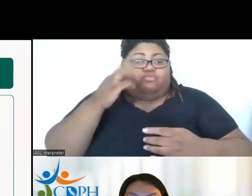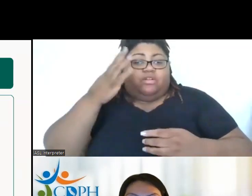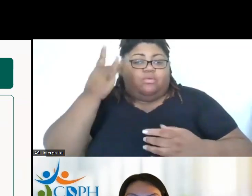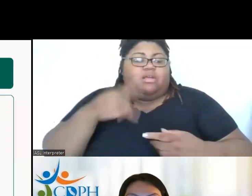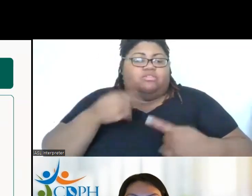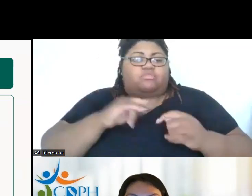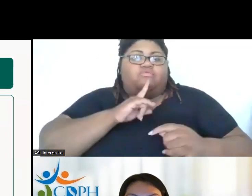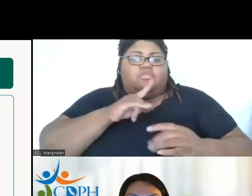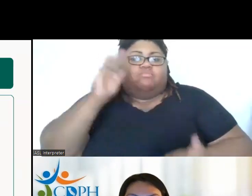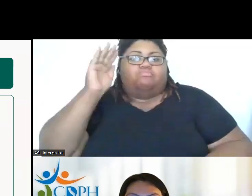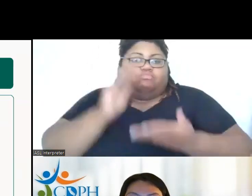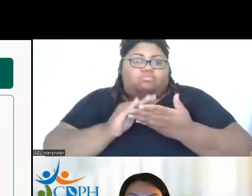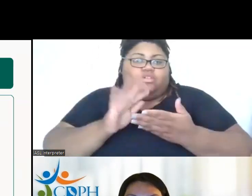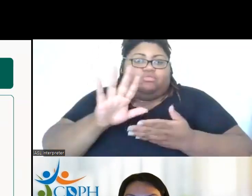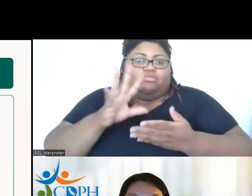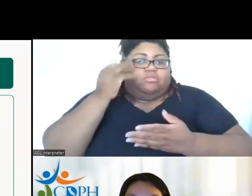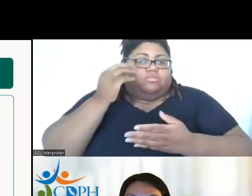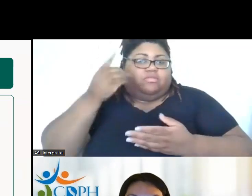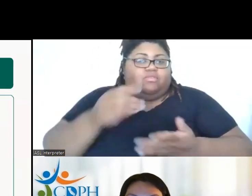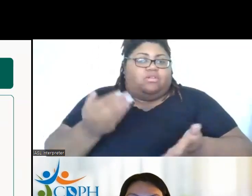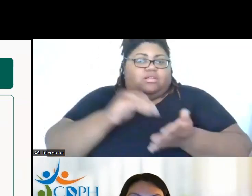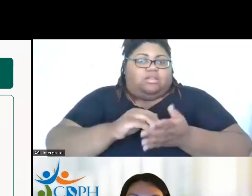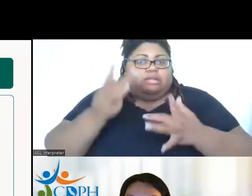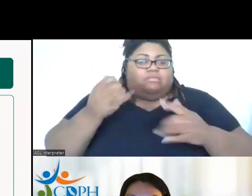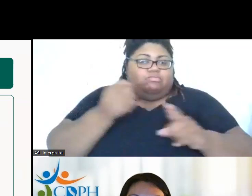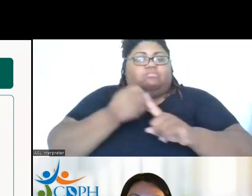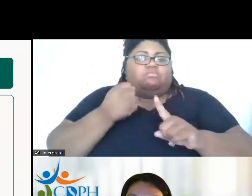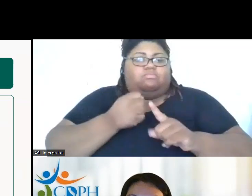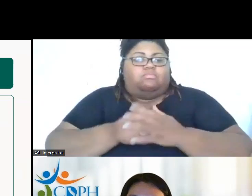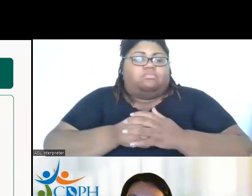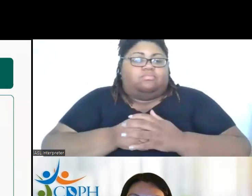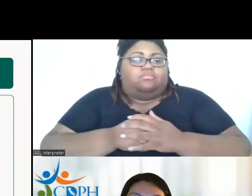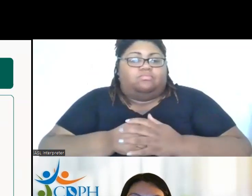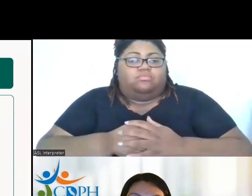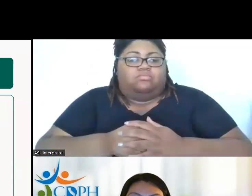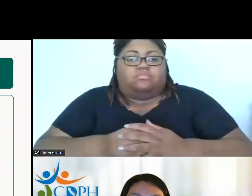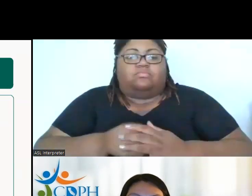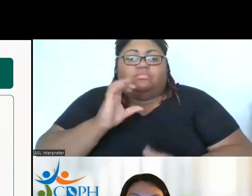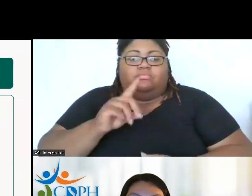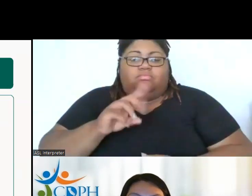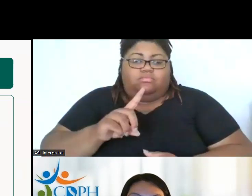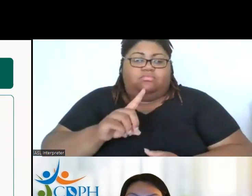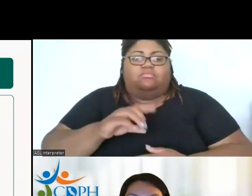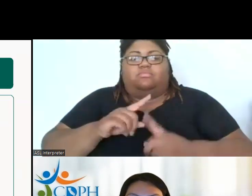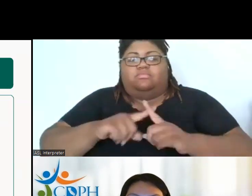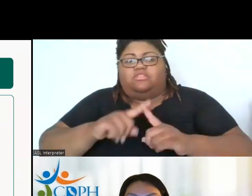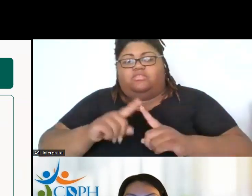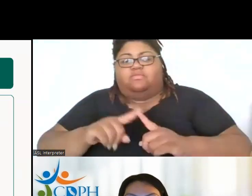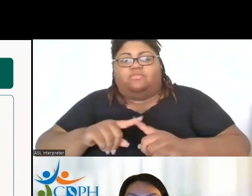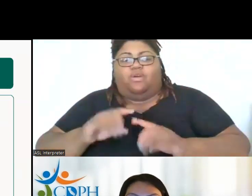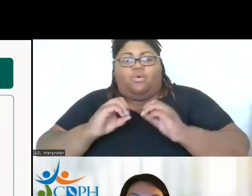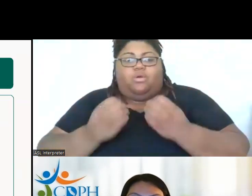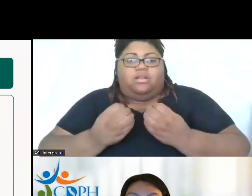So here at CDPH, just like at CDA, and as I am sure with many of your organizations, equity